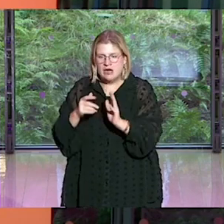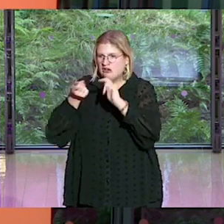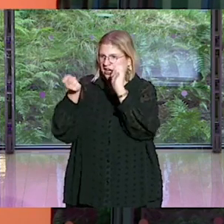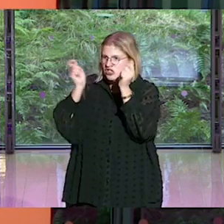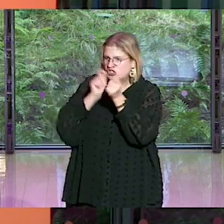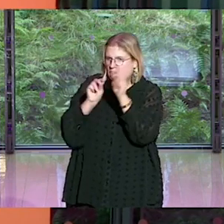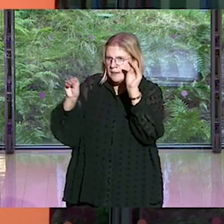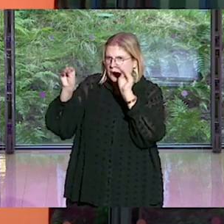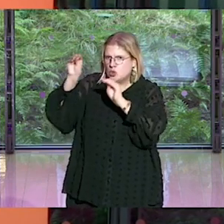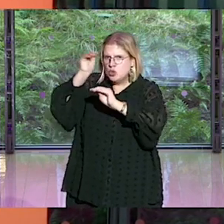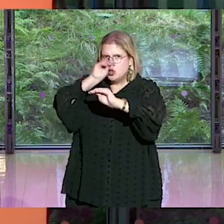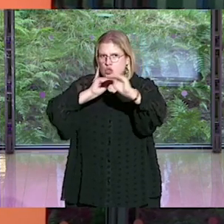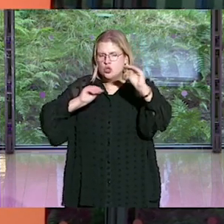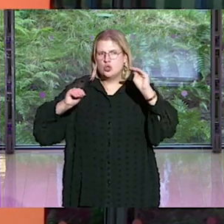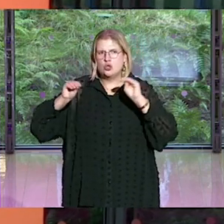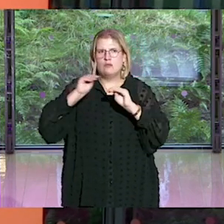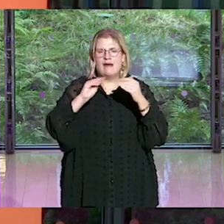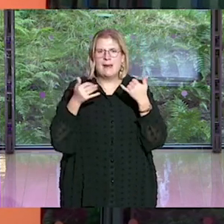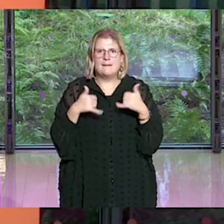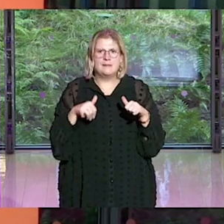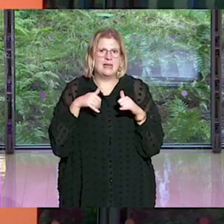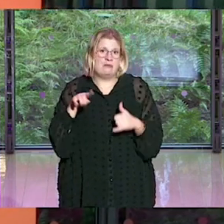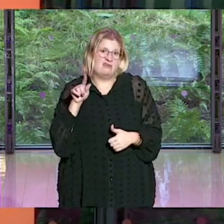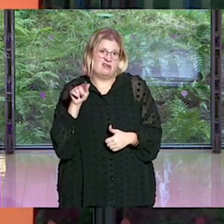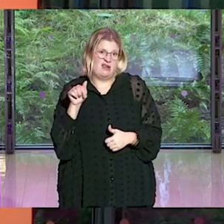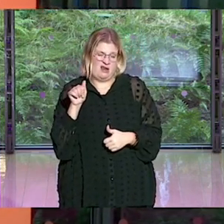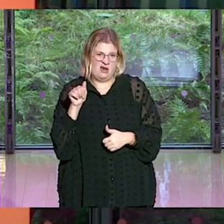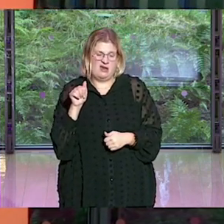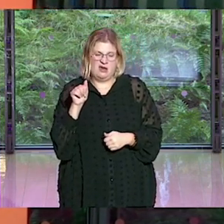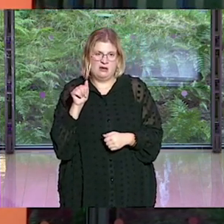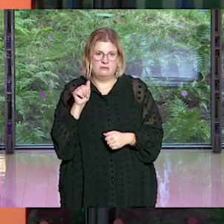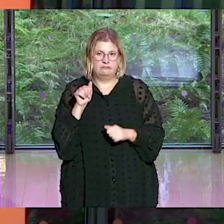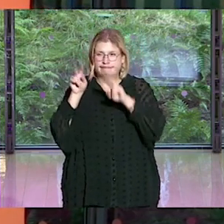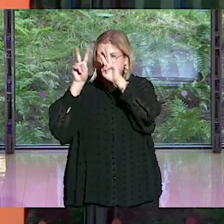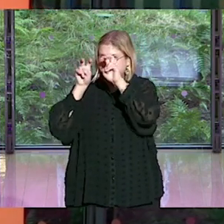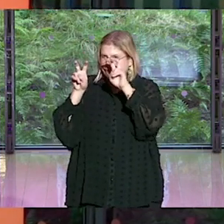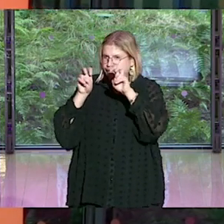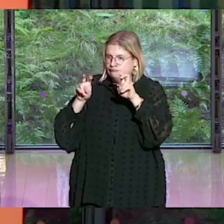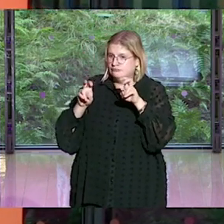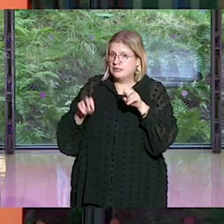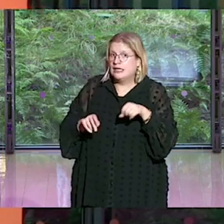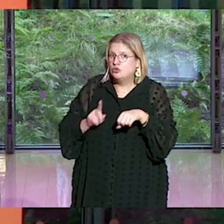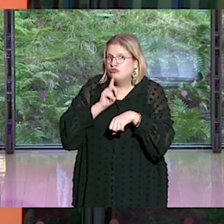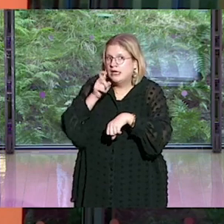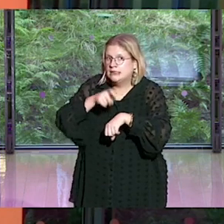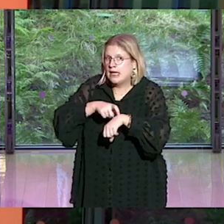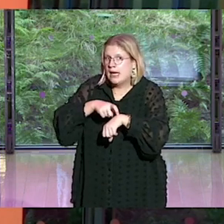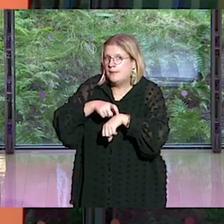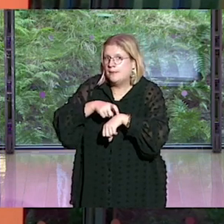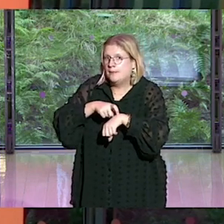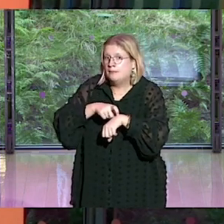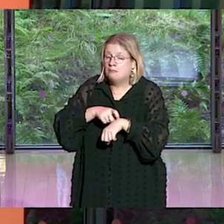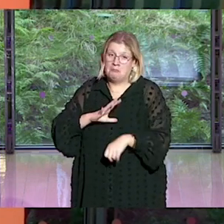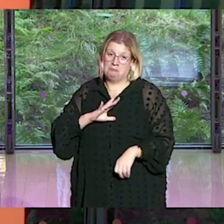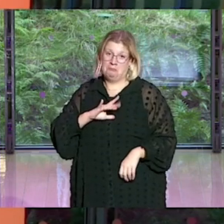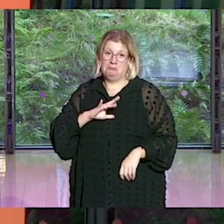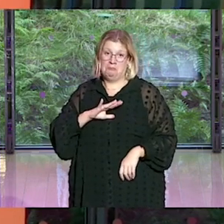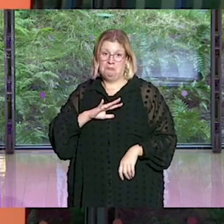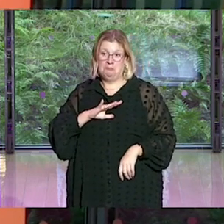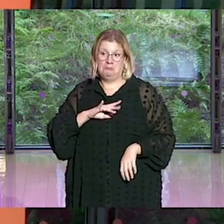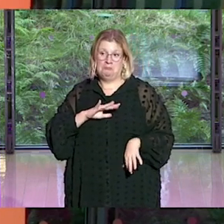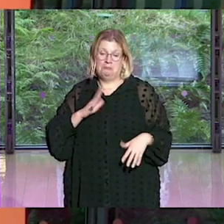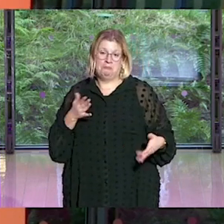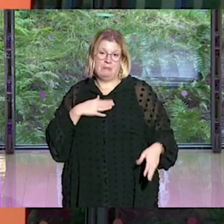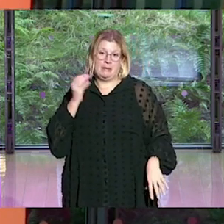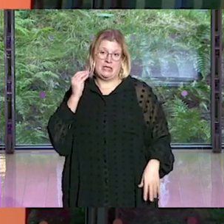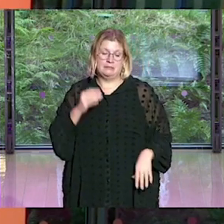them around, and you can play with that data looking at that funnel in real time, which is really cool, in